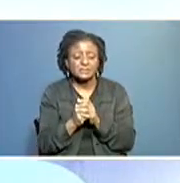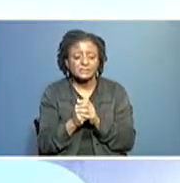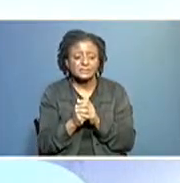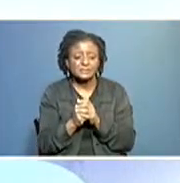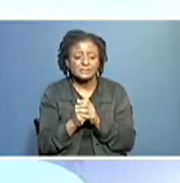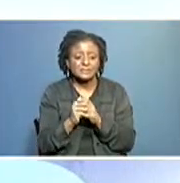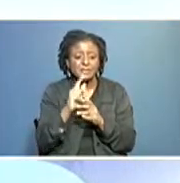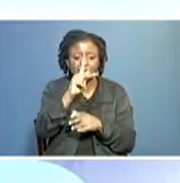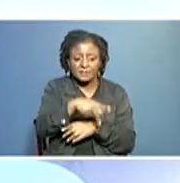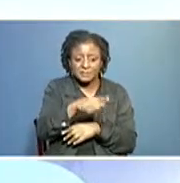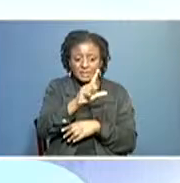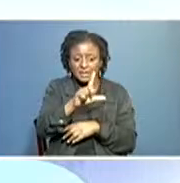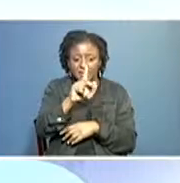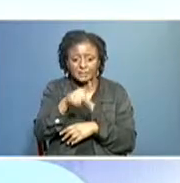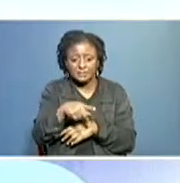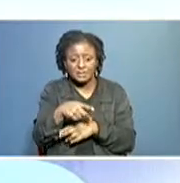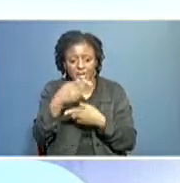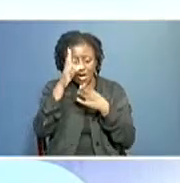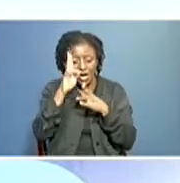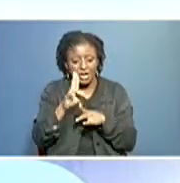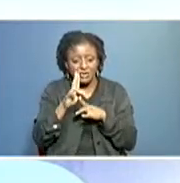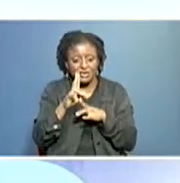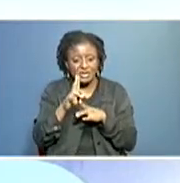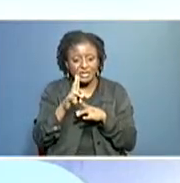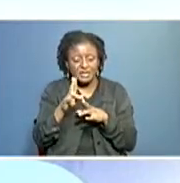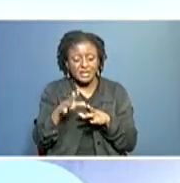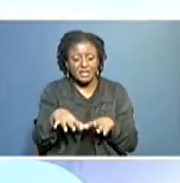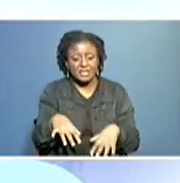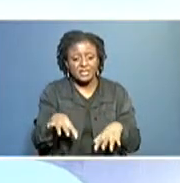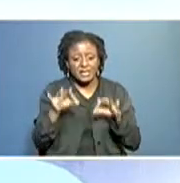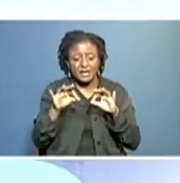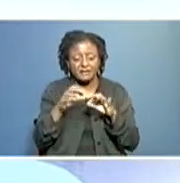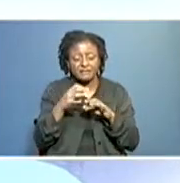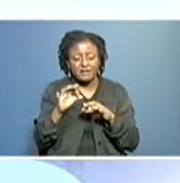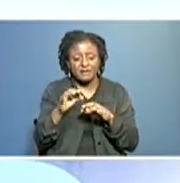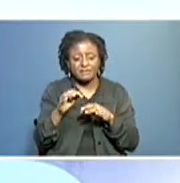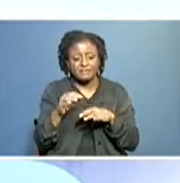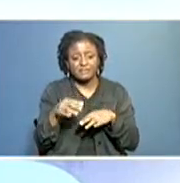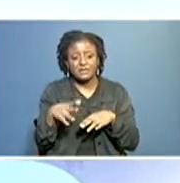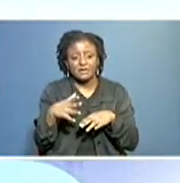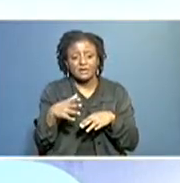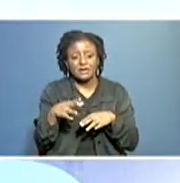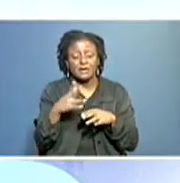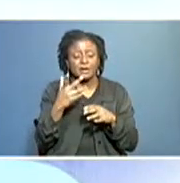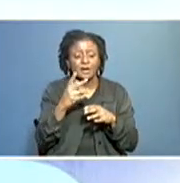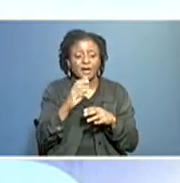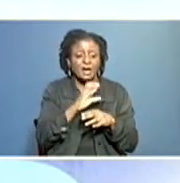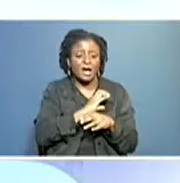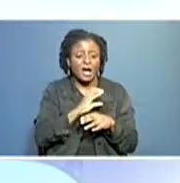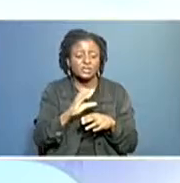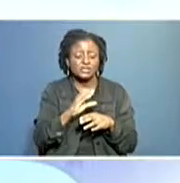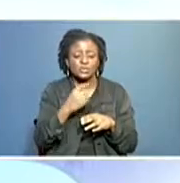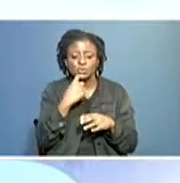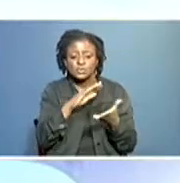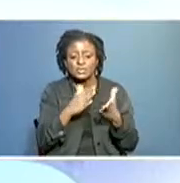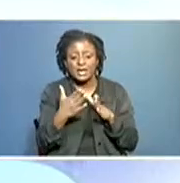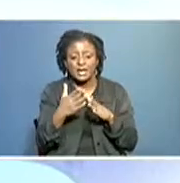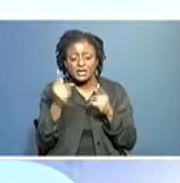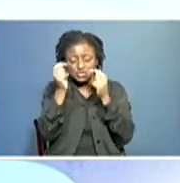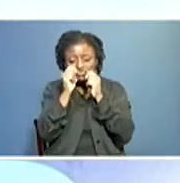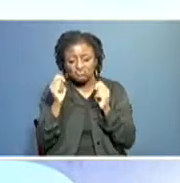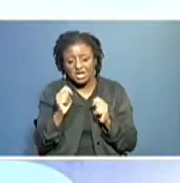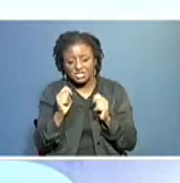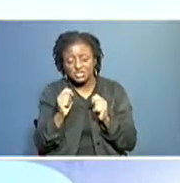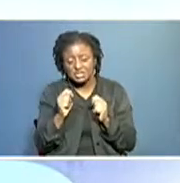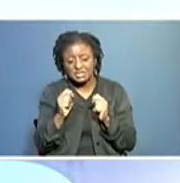The Progressive Liberal Party honoring the life of a stalwart counselor who died tragically last month. Anthony Smith reports.